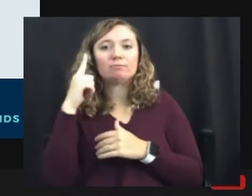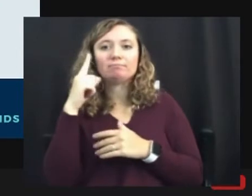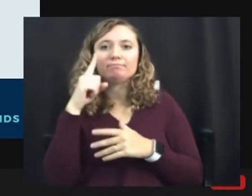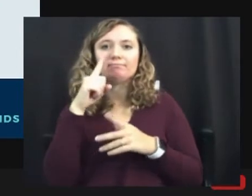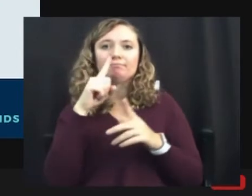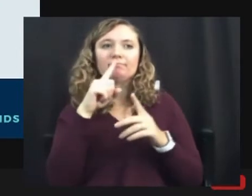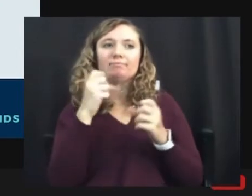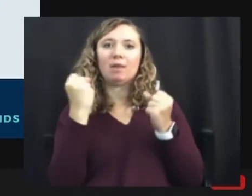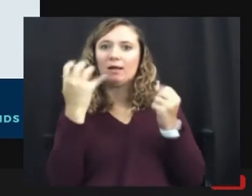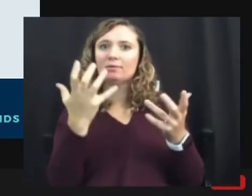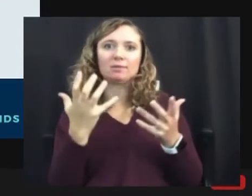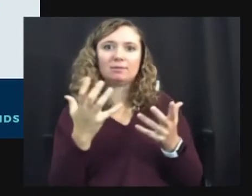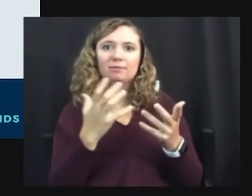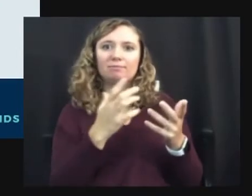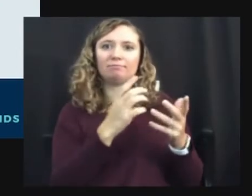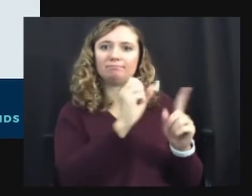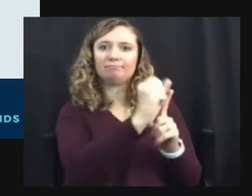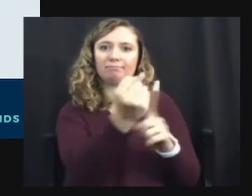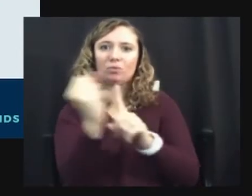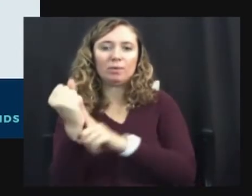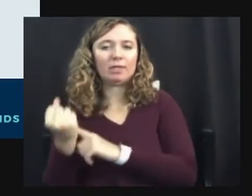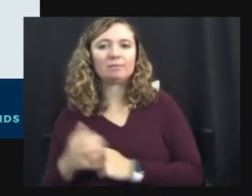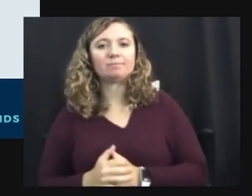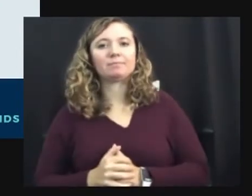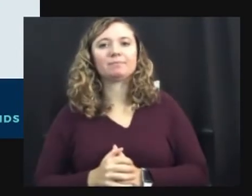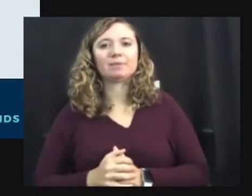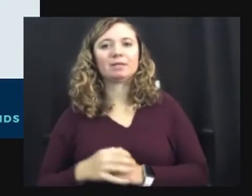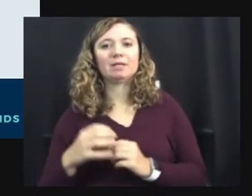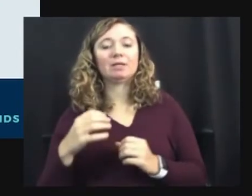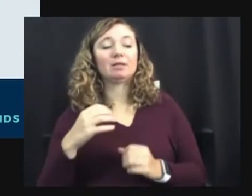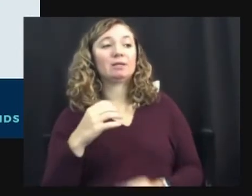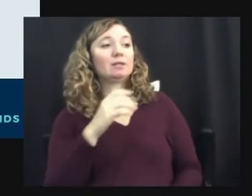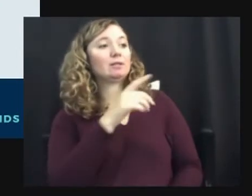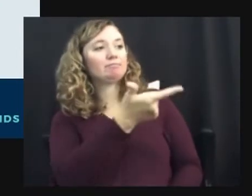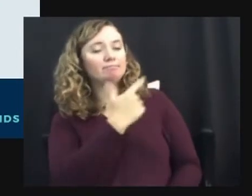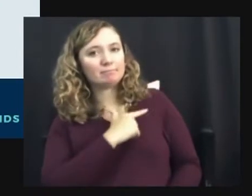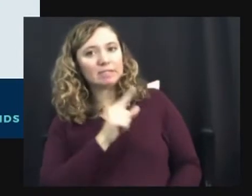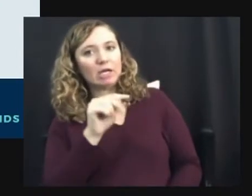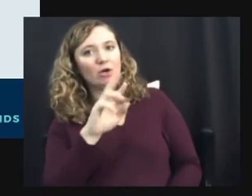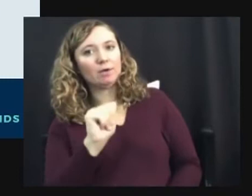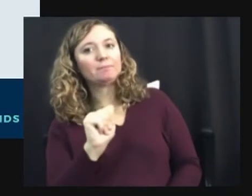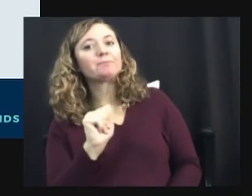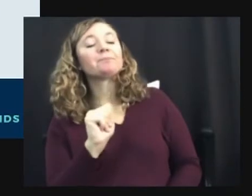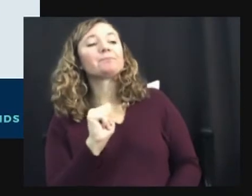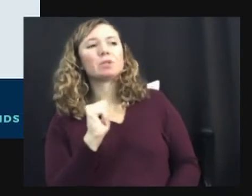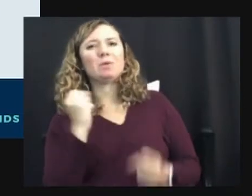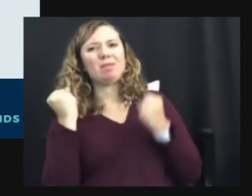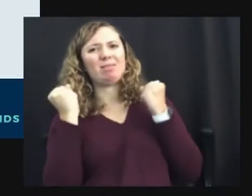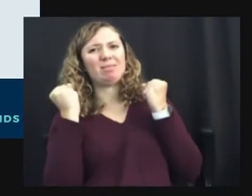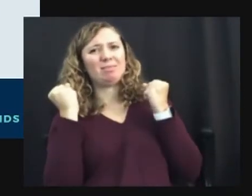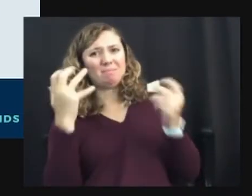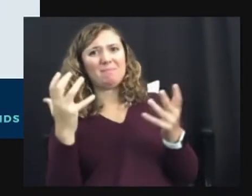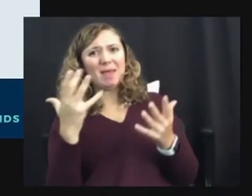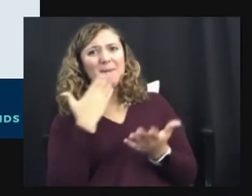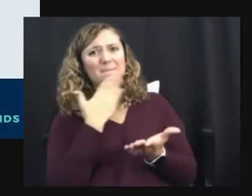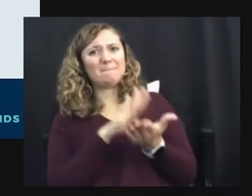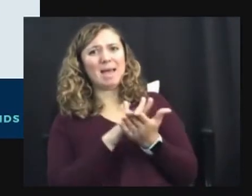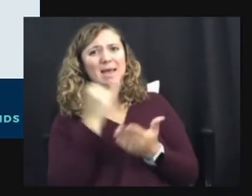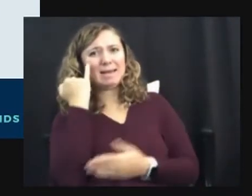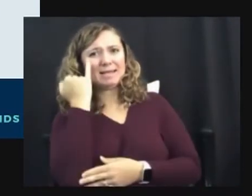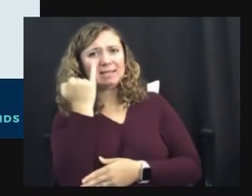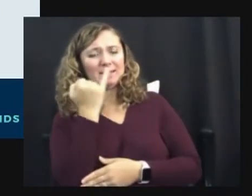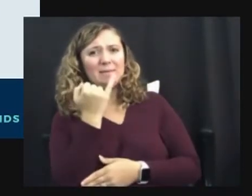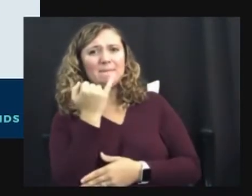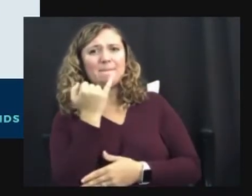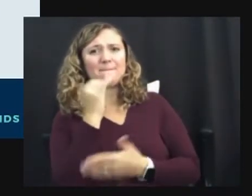So lots of bad ideas just become the norm or the gold